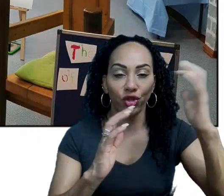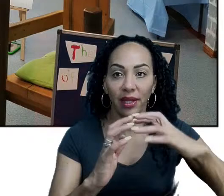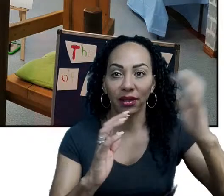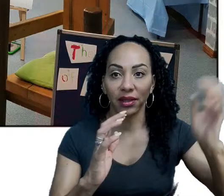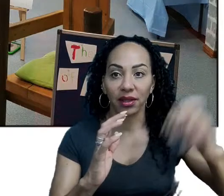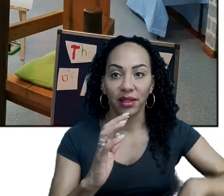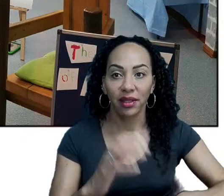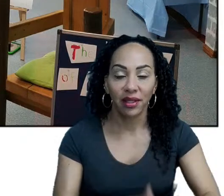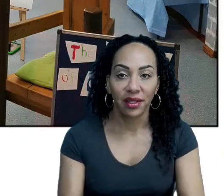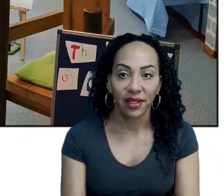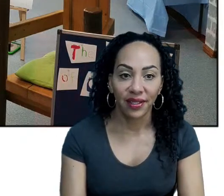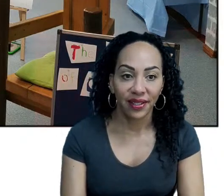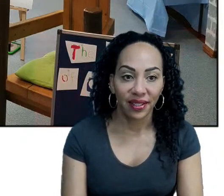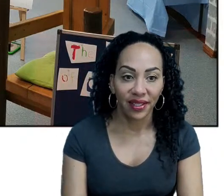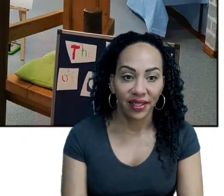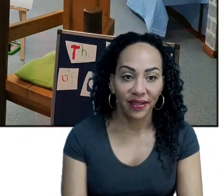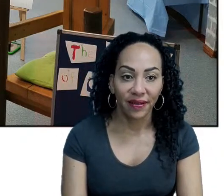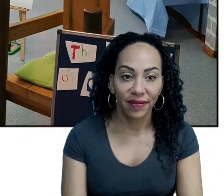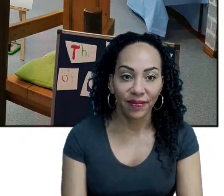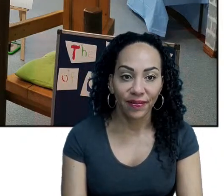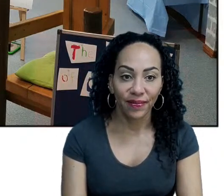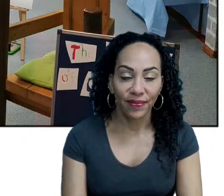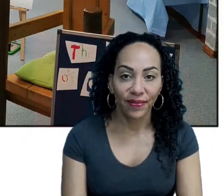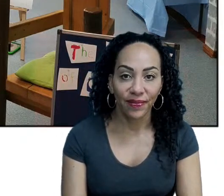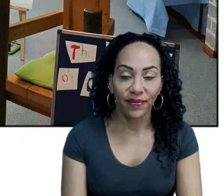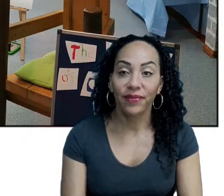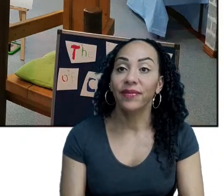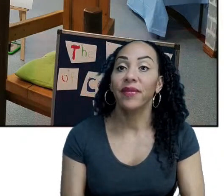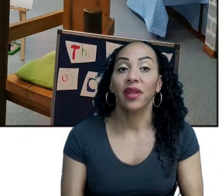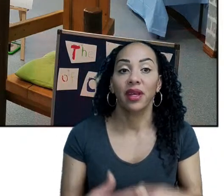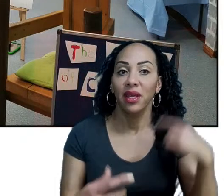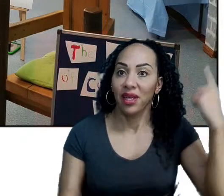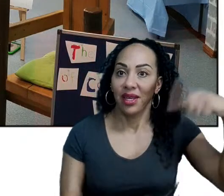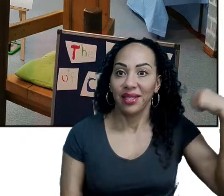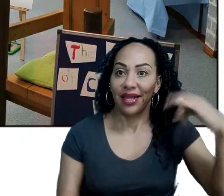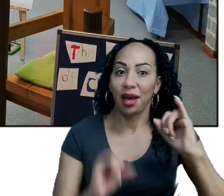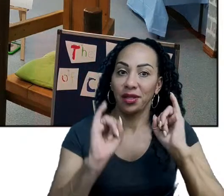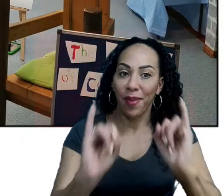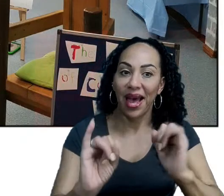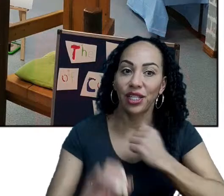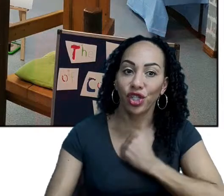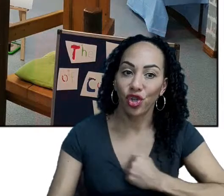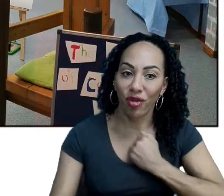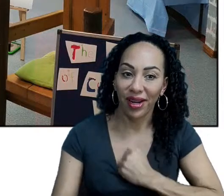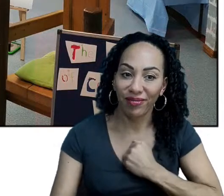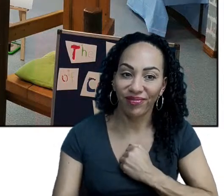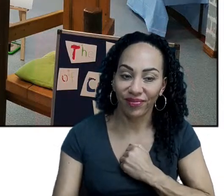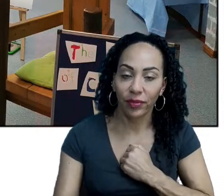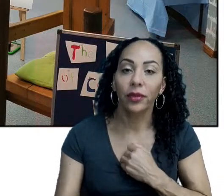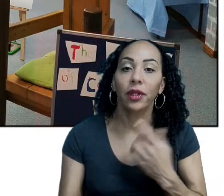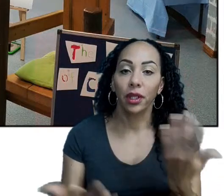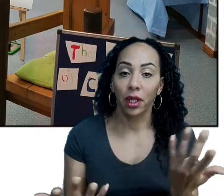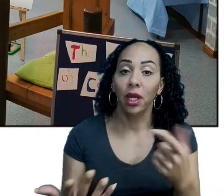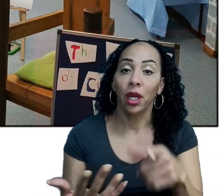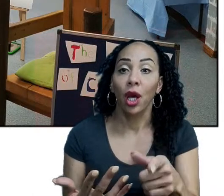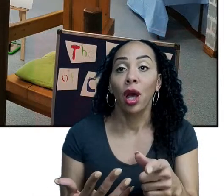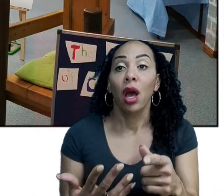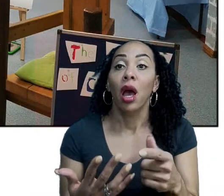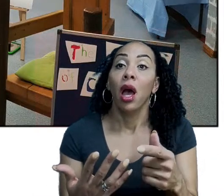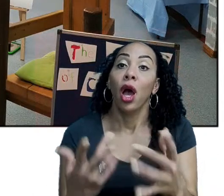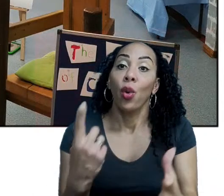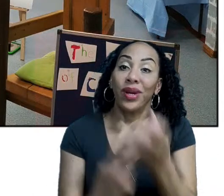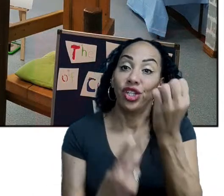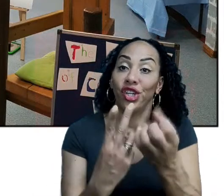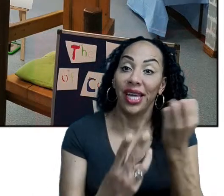And then at that point, I would say we were finished. We did that. We had achieved our goal. We